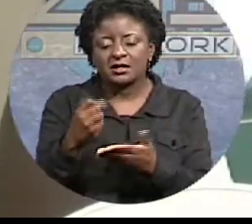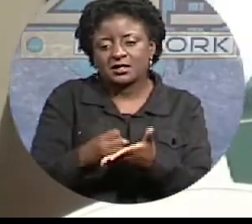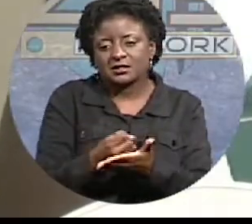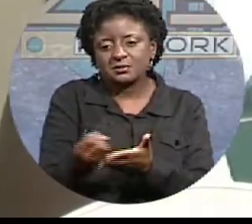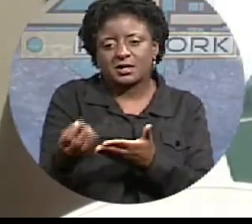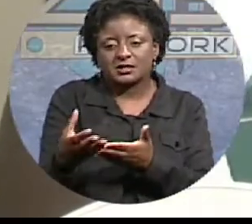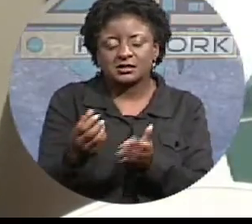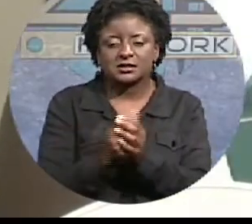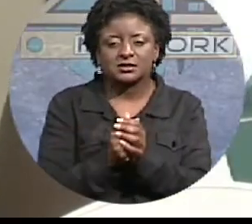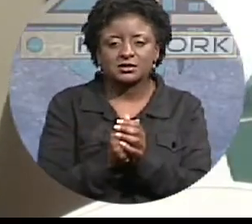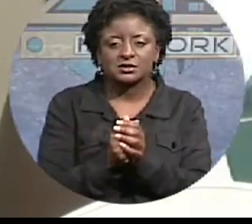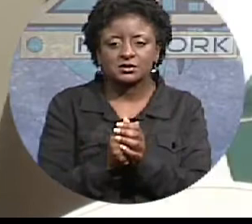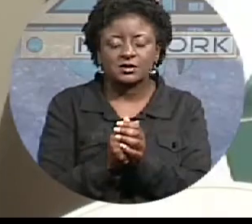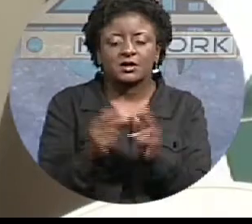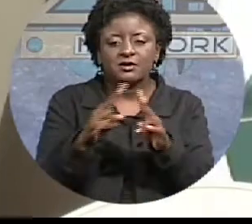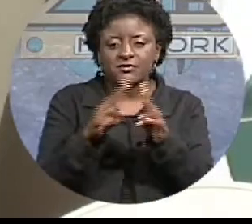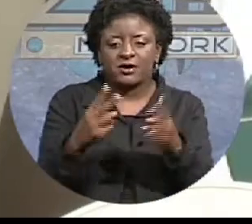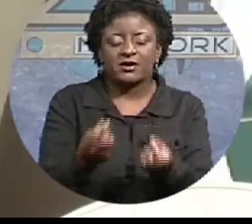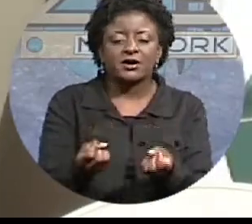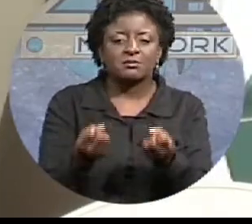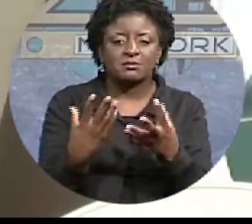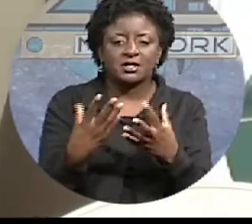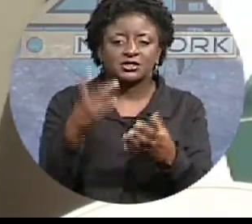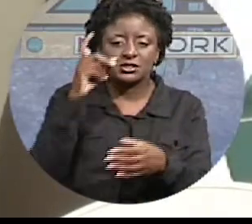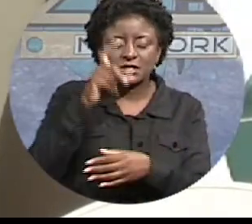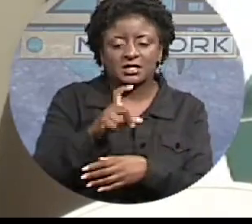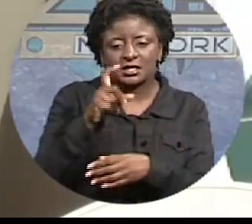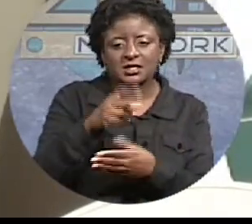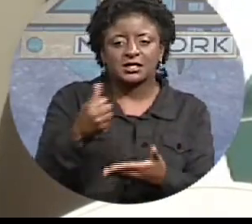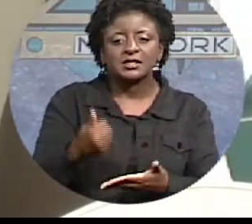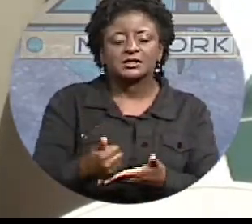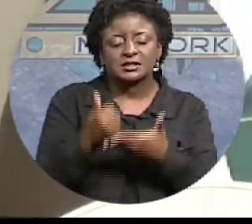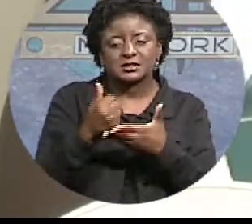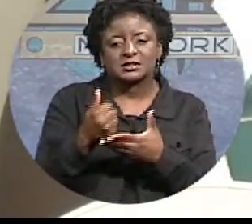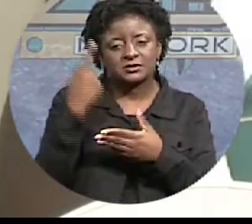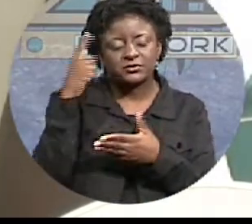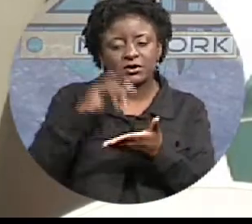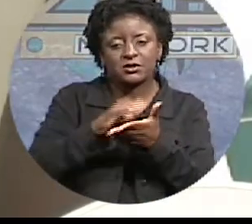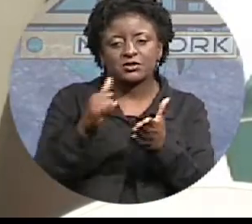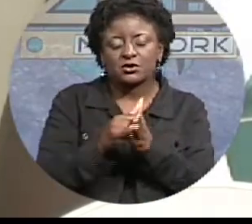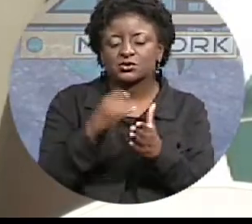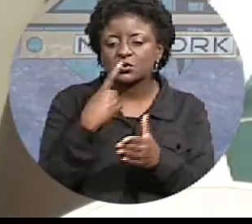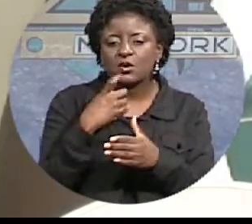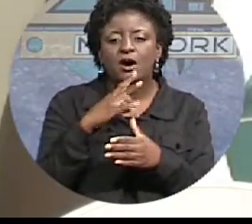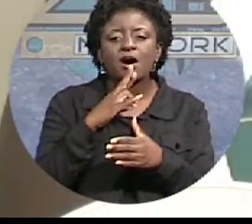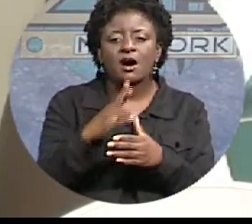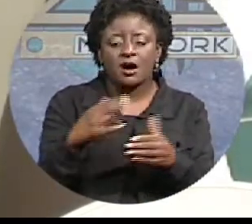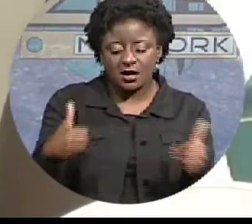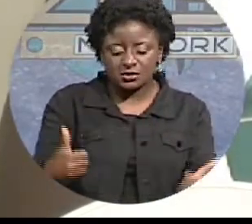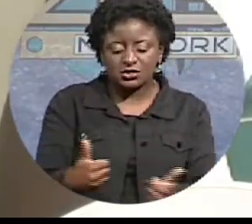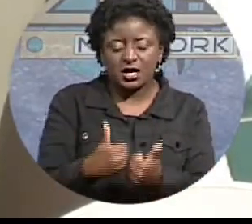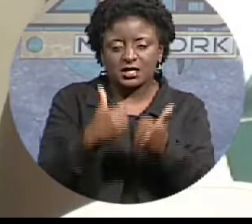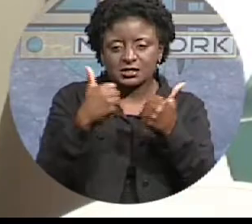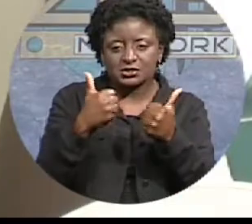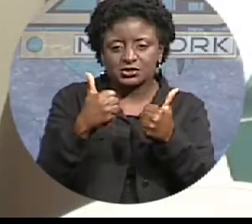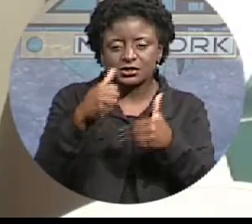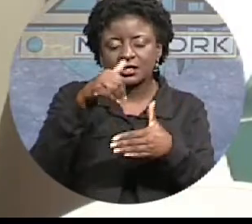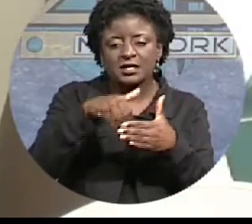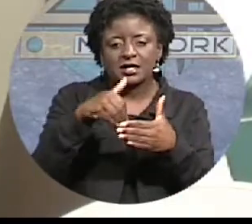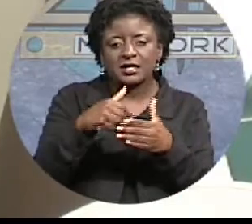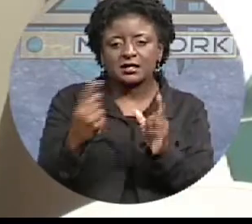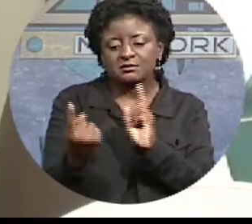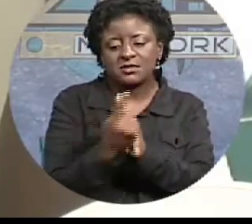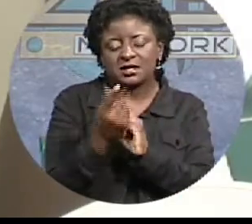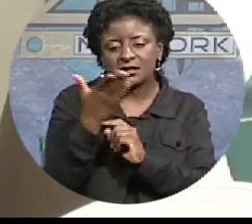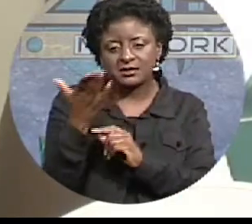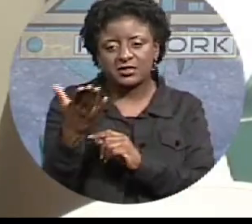Very much needed assistance for those among us who are challenged at this particular time in terms of meeting